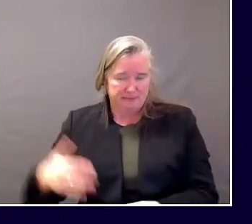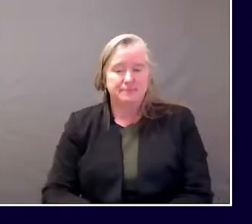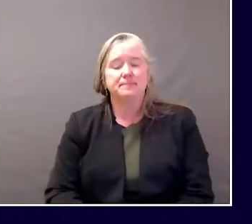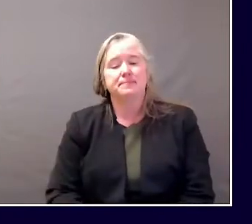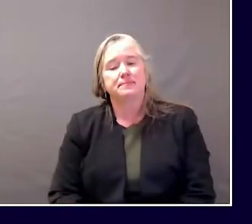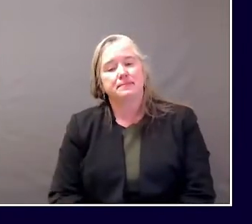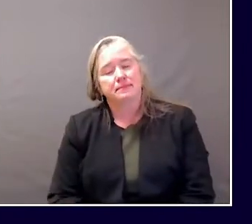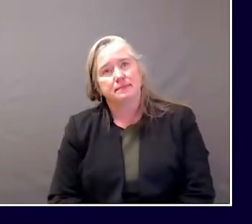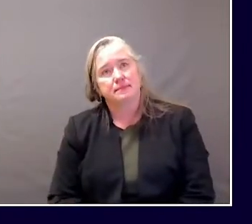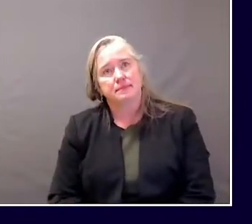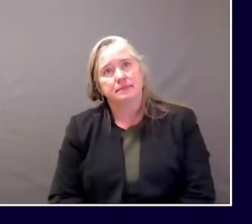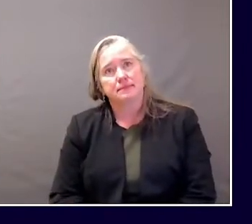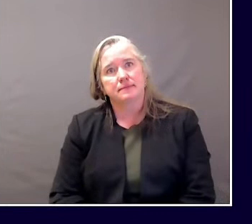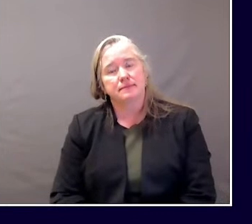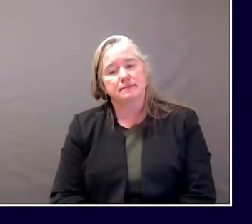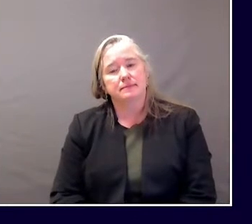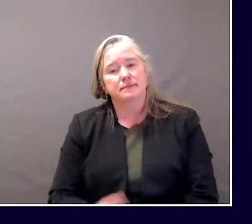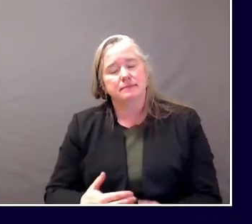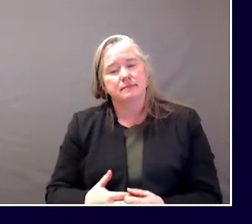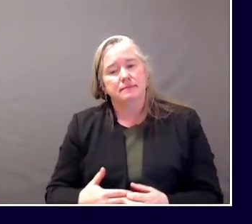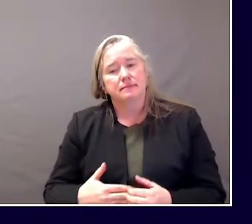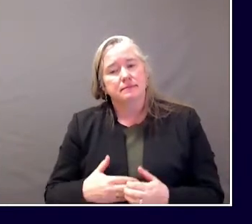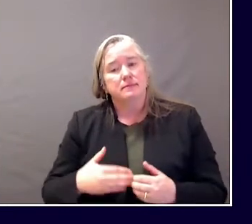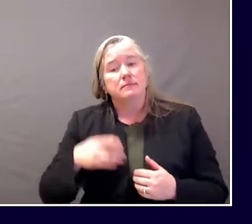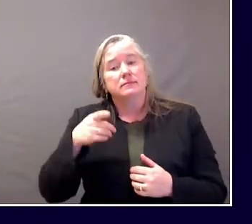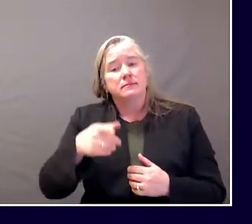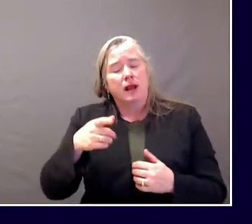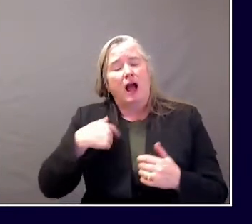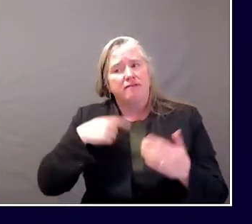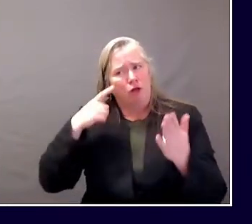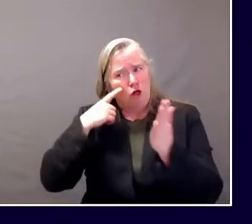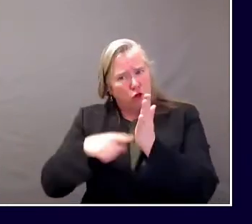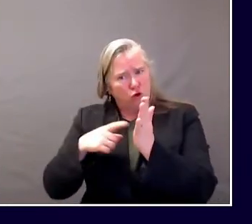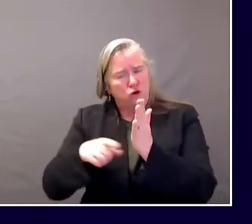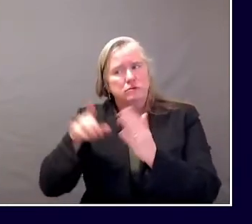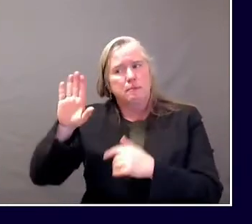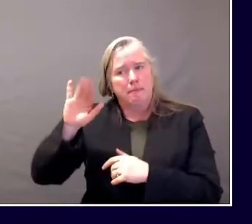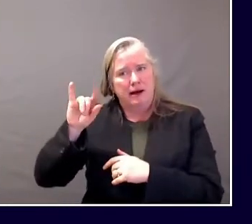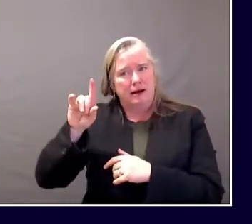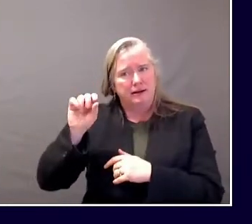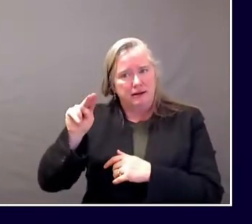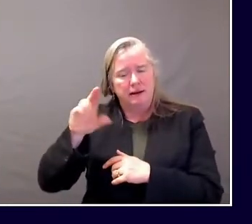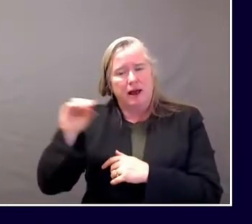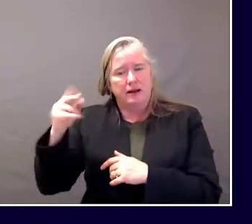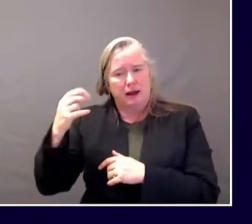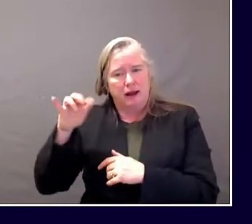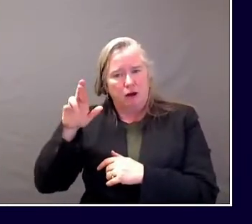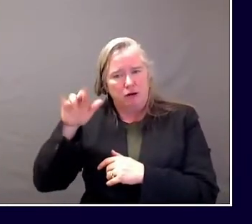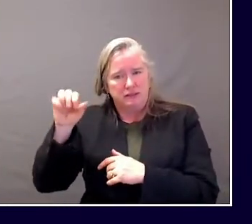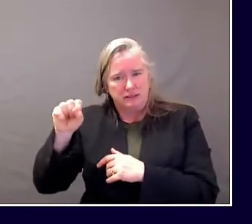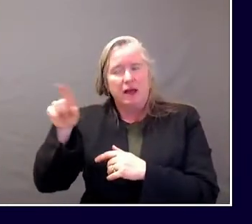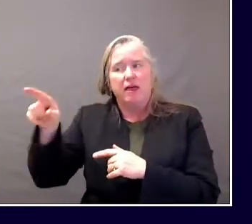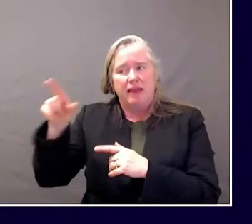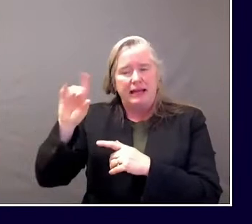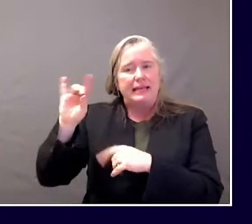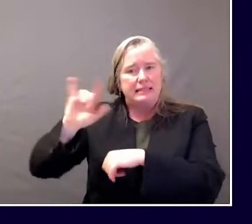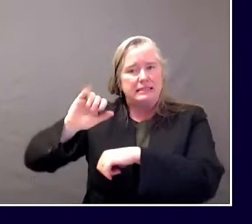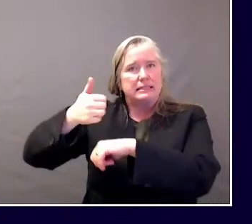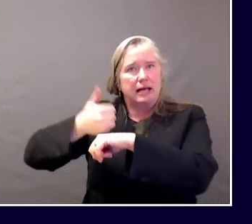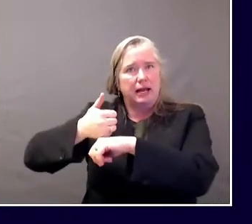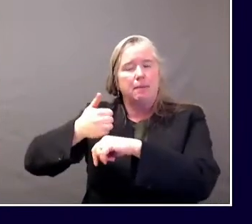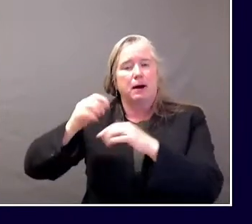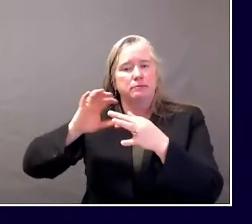looking at the organization that's getting set up, they have created an incoming team at the White House to help coordinate this